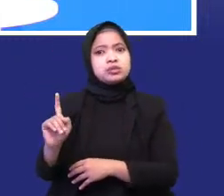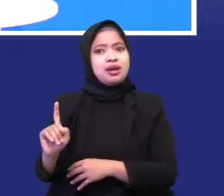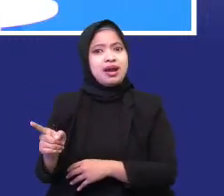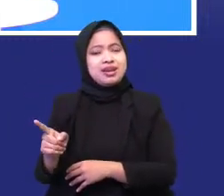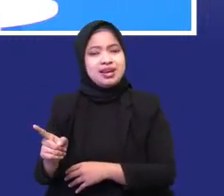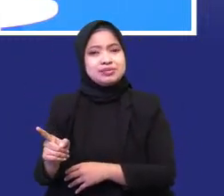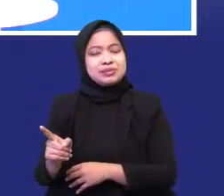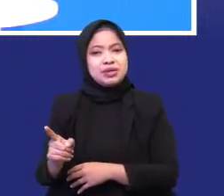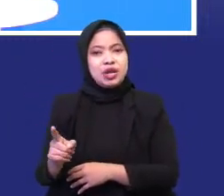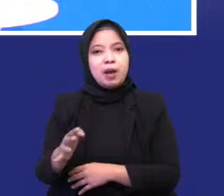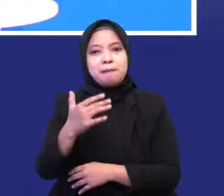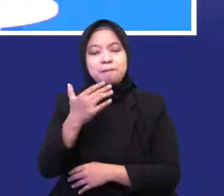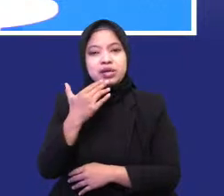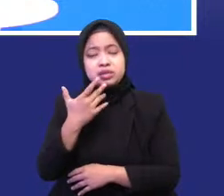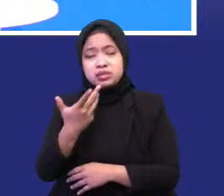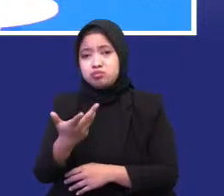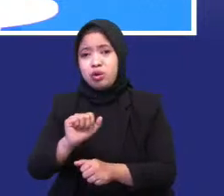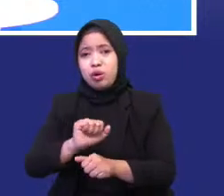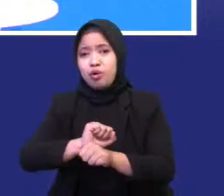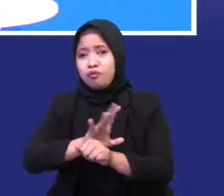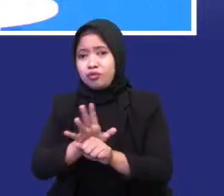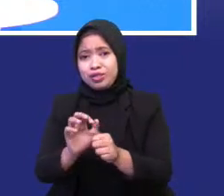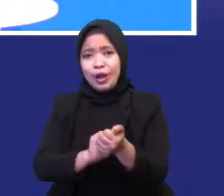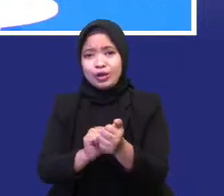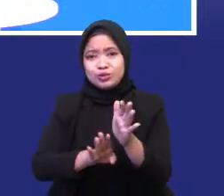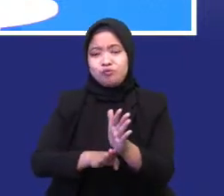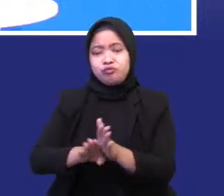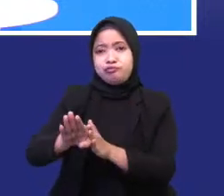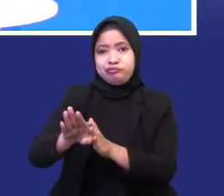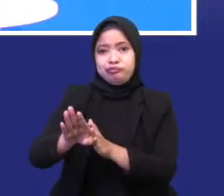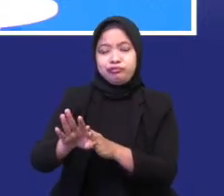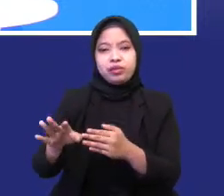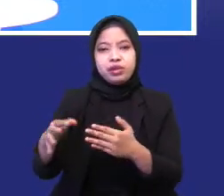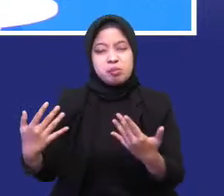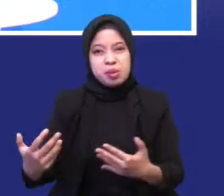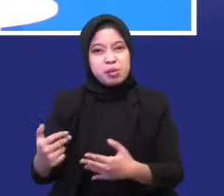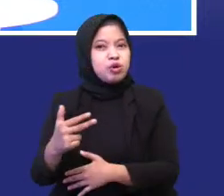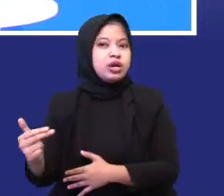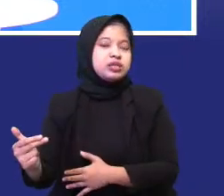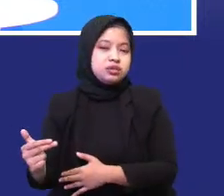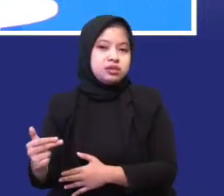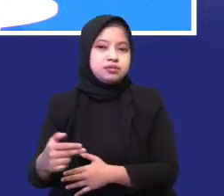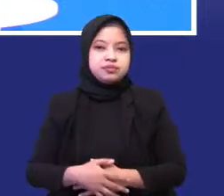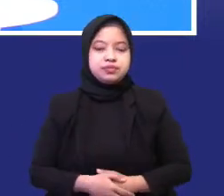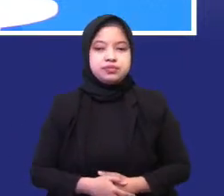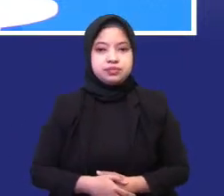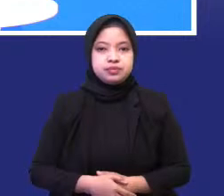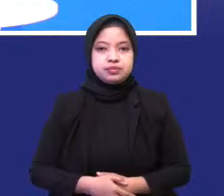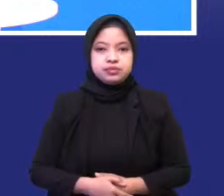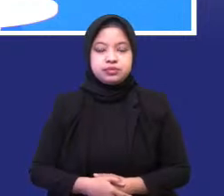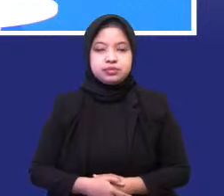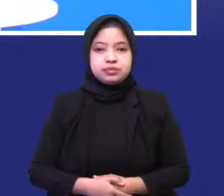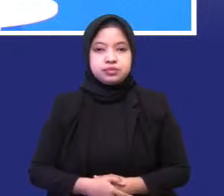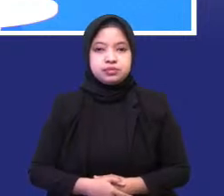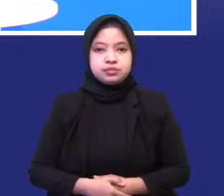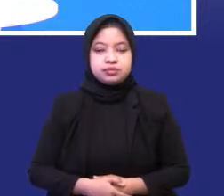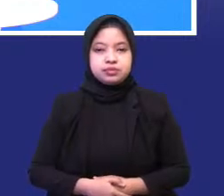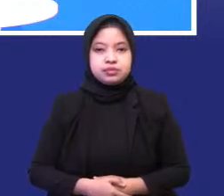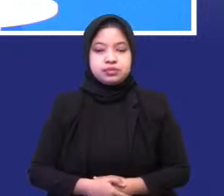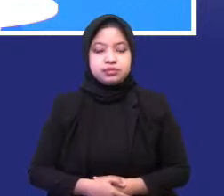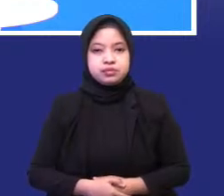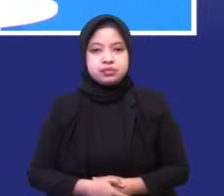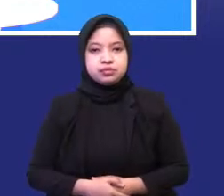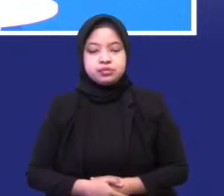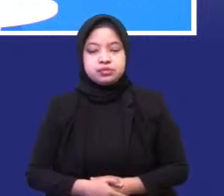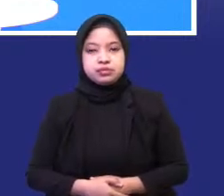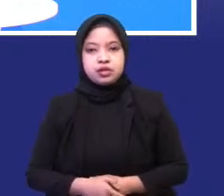Just a question on the G20, which obviously in Indonesia has the presidency this year and has been leading some